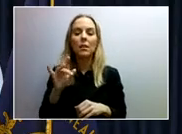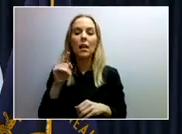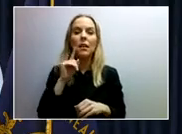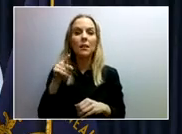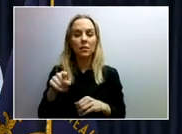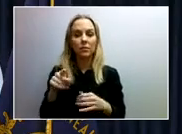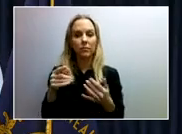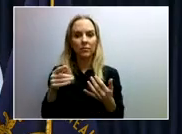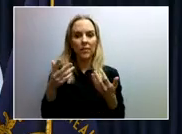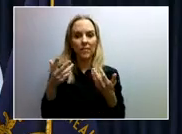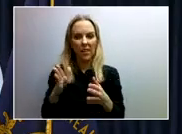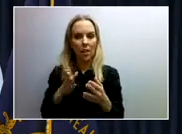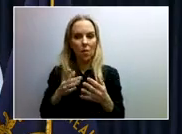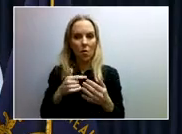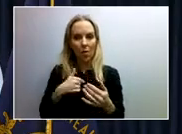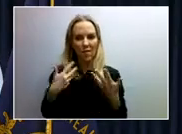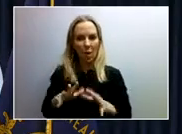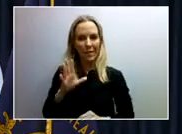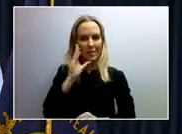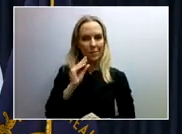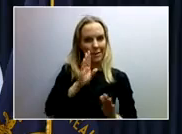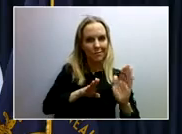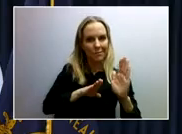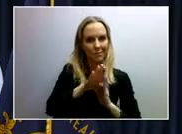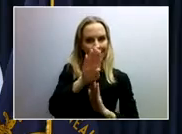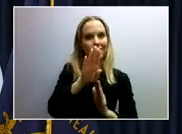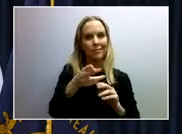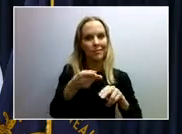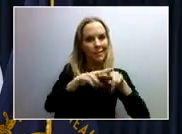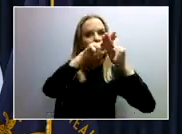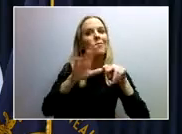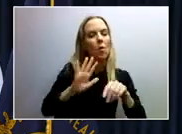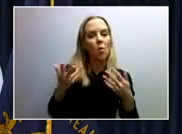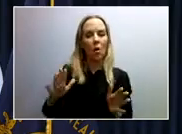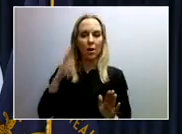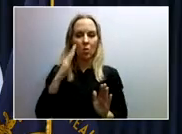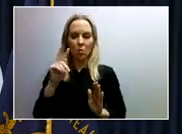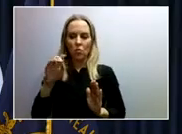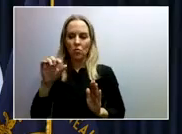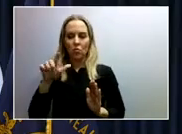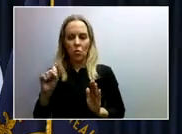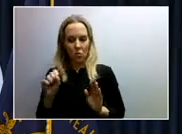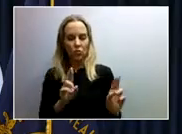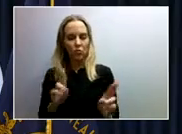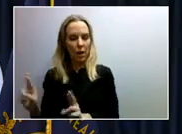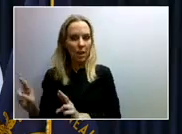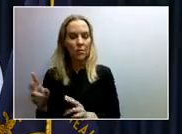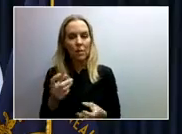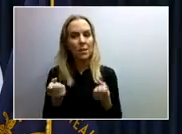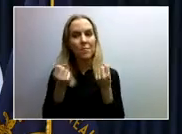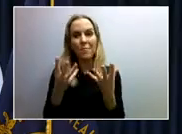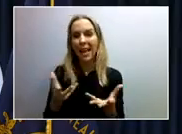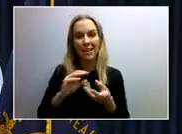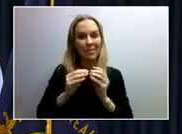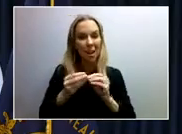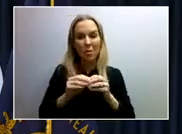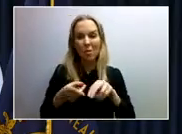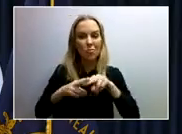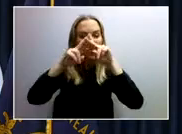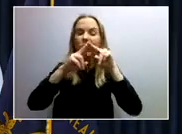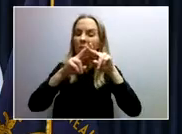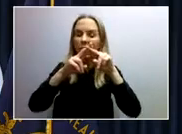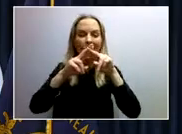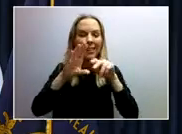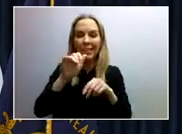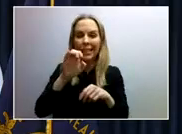a surge before, we know the tools that we have. But with this many cases, right, if we can't